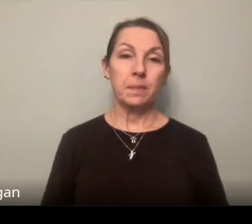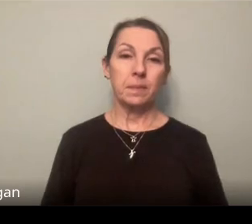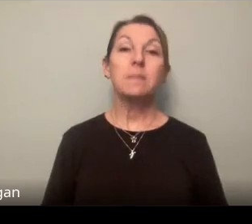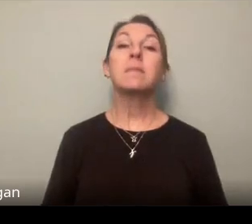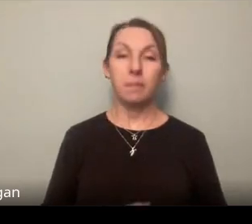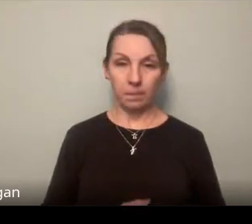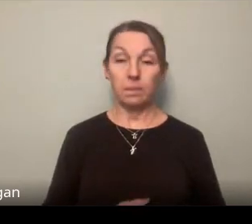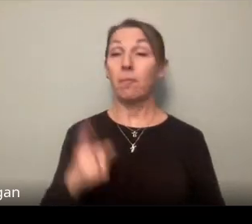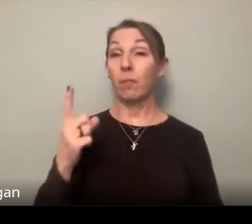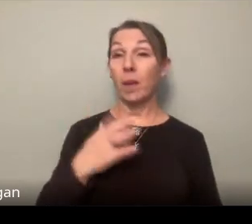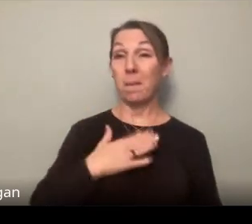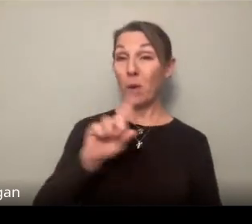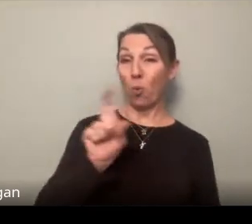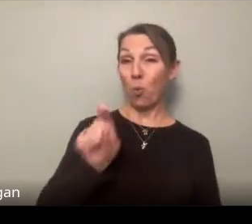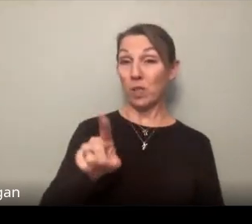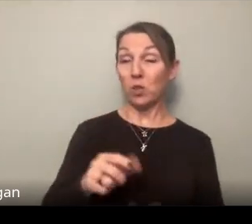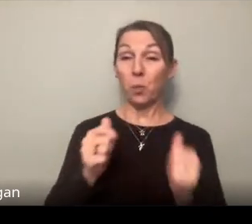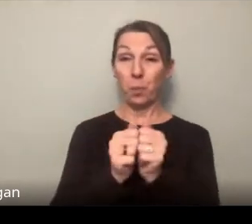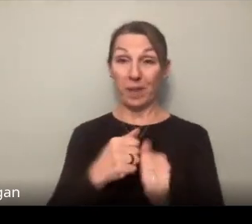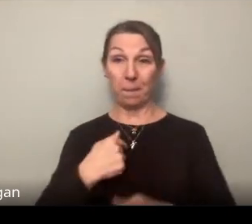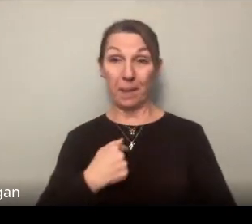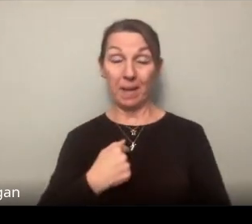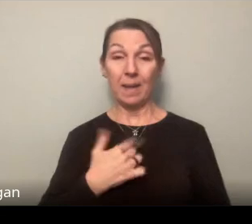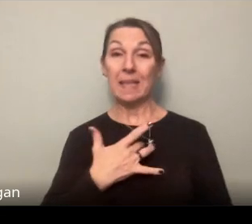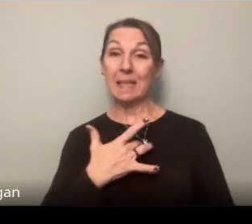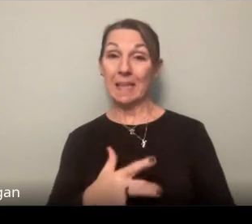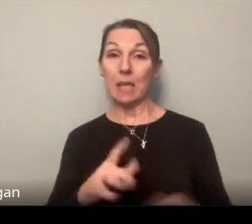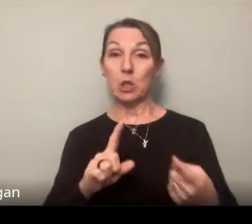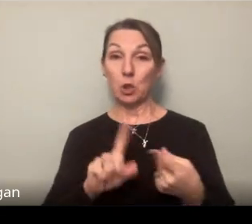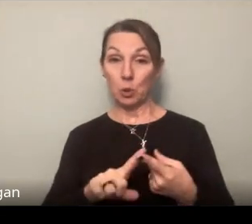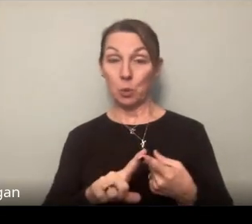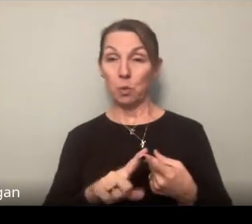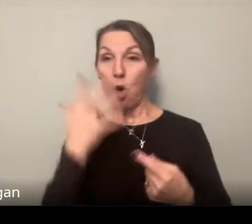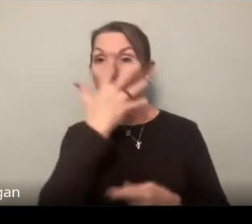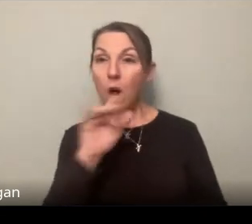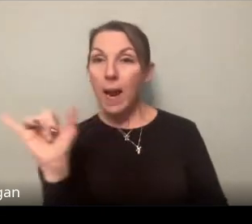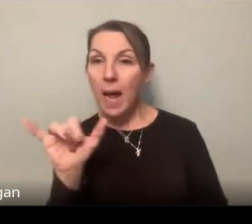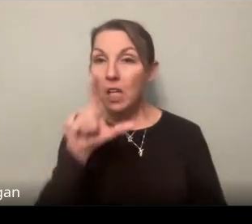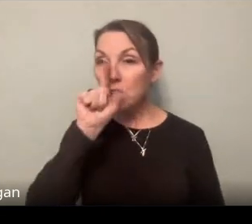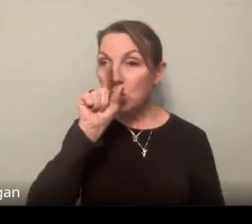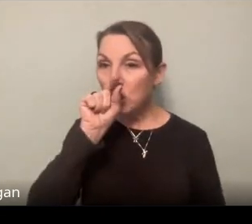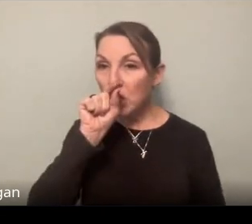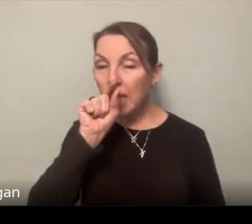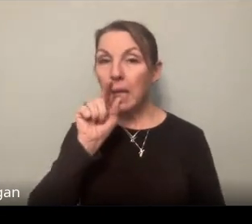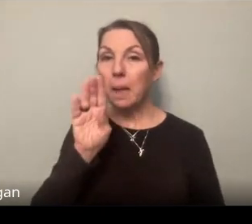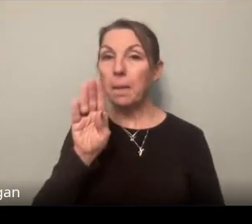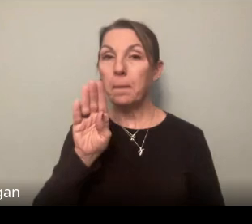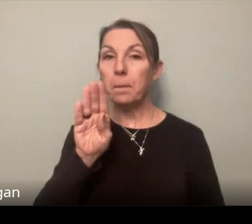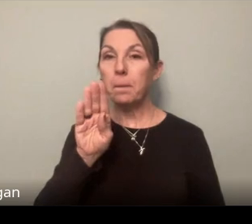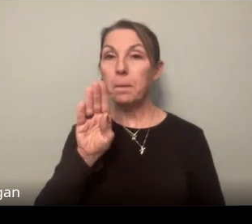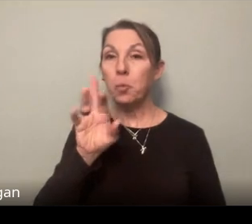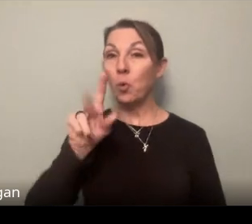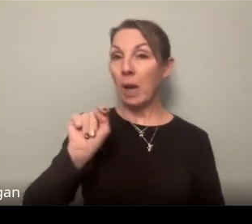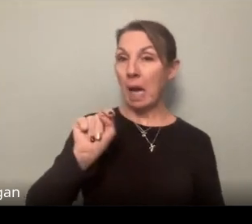Right, now, because one of my questions is, with me, I look, does it look like the chicken breast is caramelized